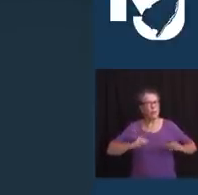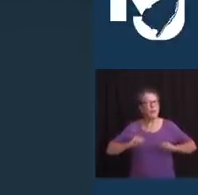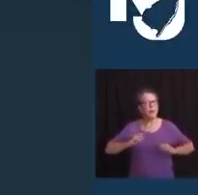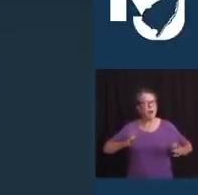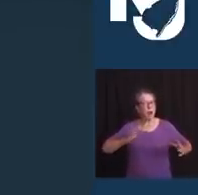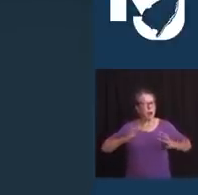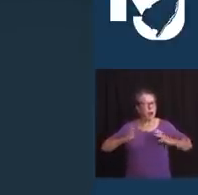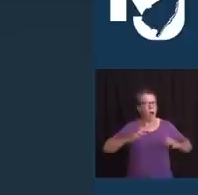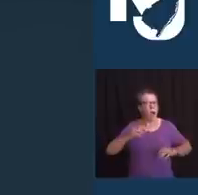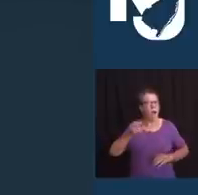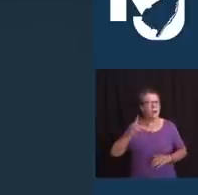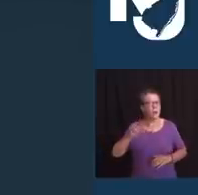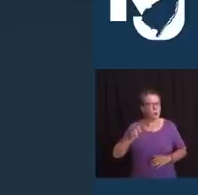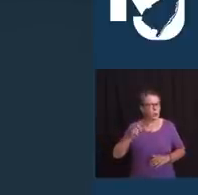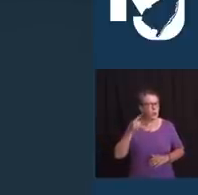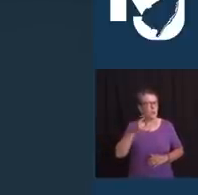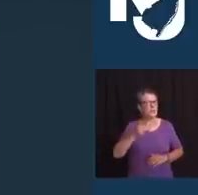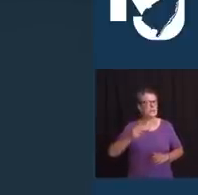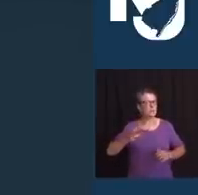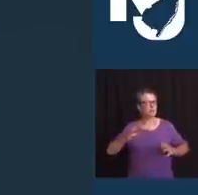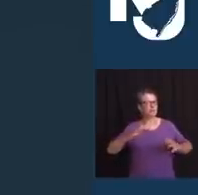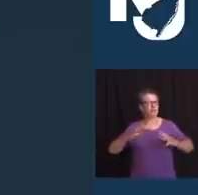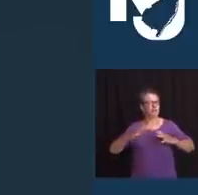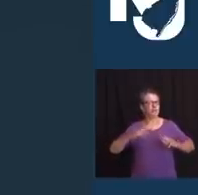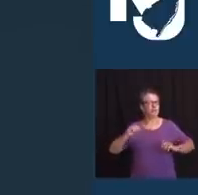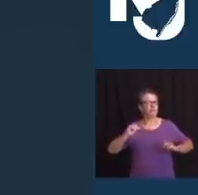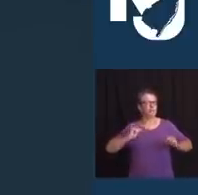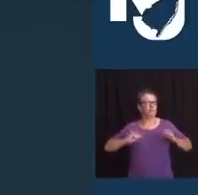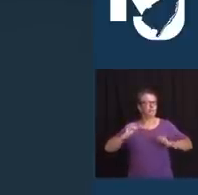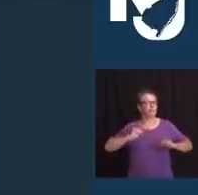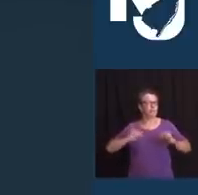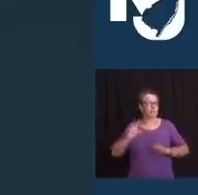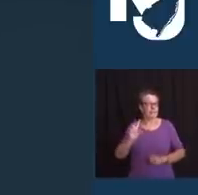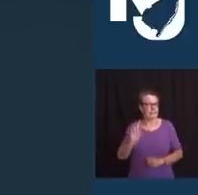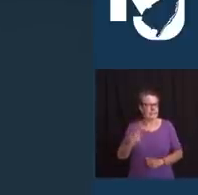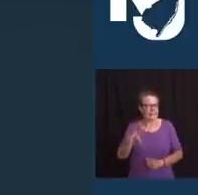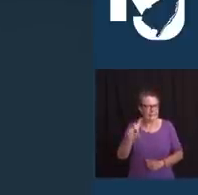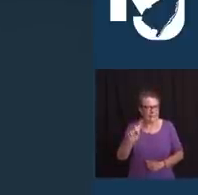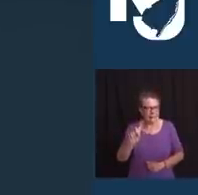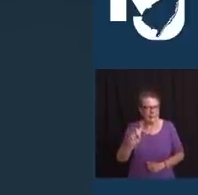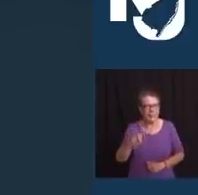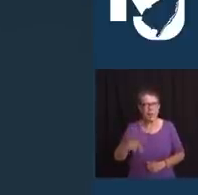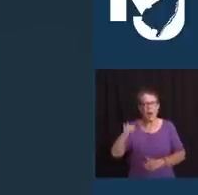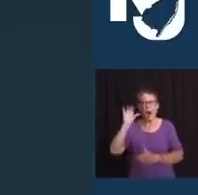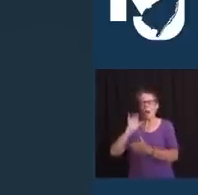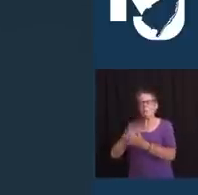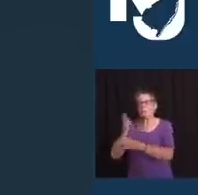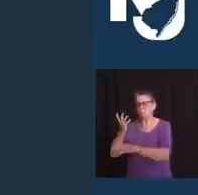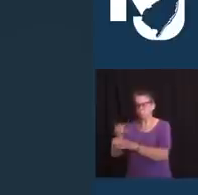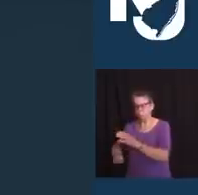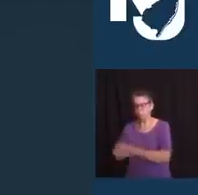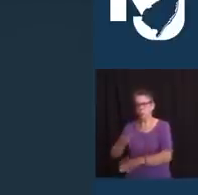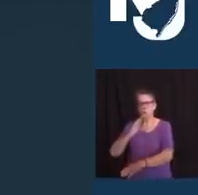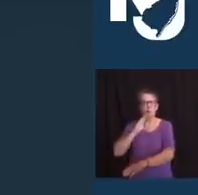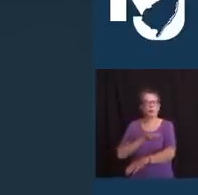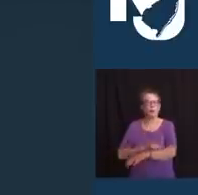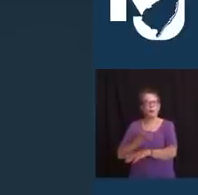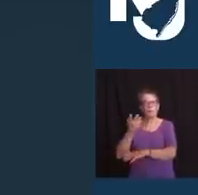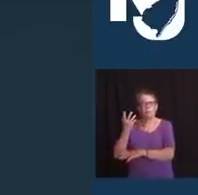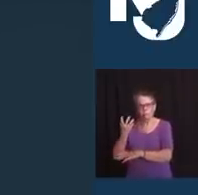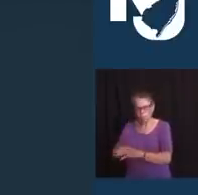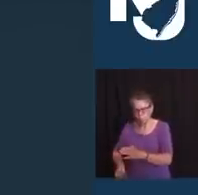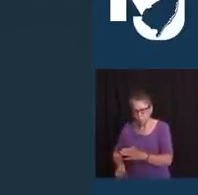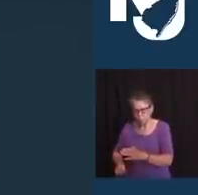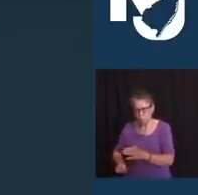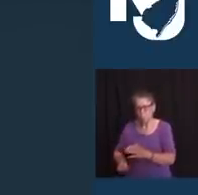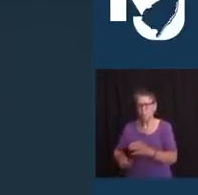husband, John, and her late daughter, Tracy Lynn. And Tracy Lynn passed in 2006 due to breast cancer. She would join